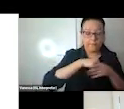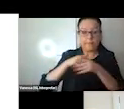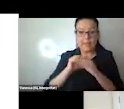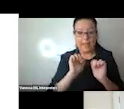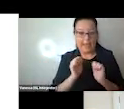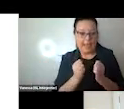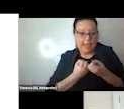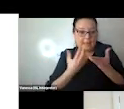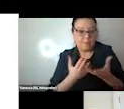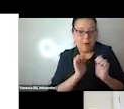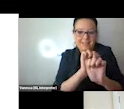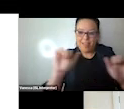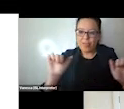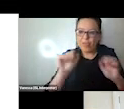considered.